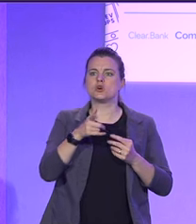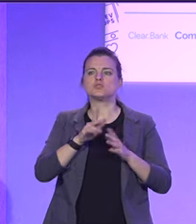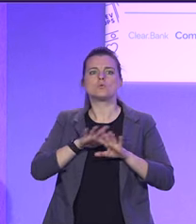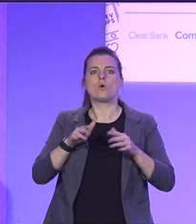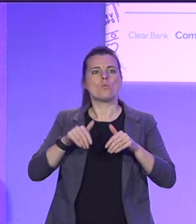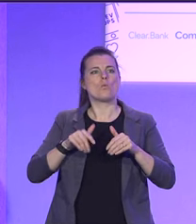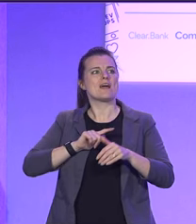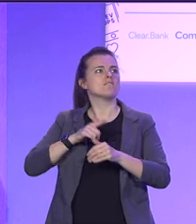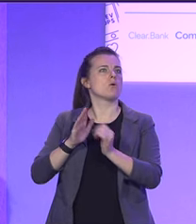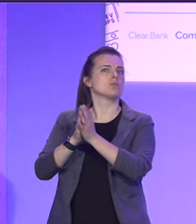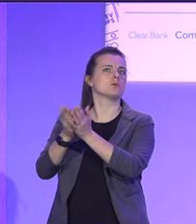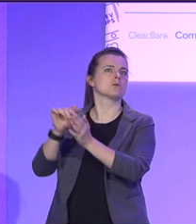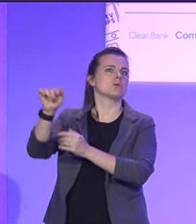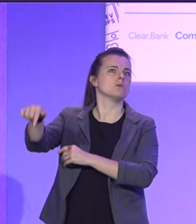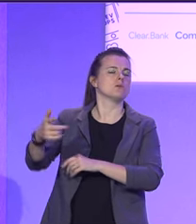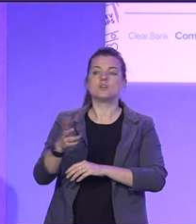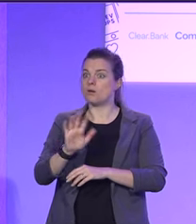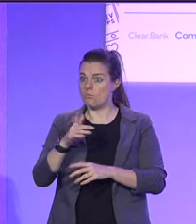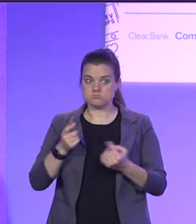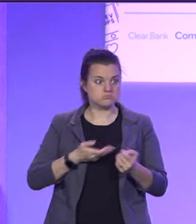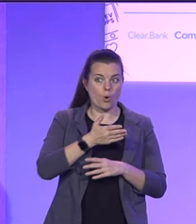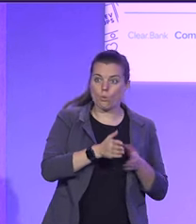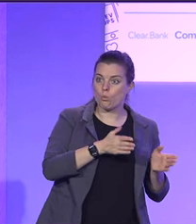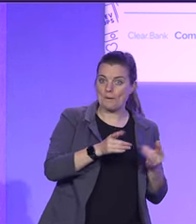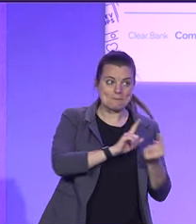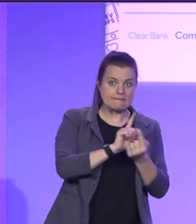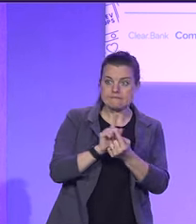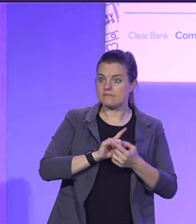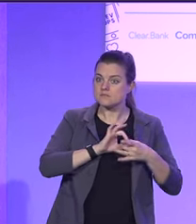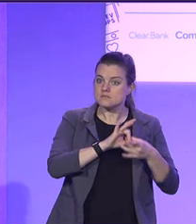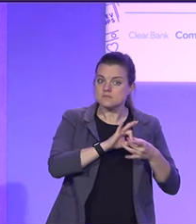look at each other. You're all thought leaders in this space and you all have something to share.